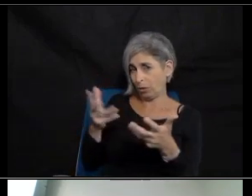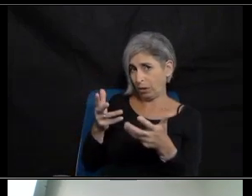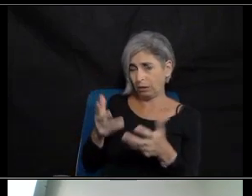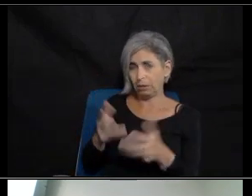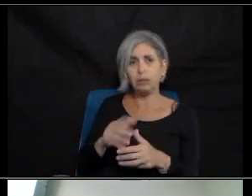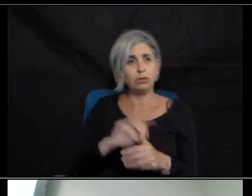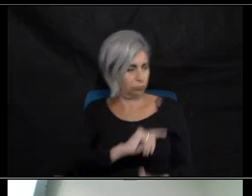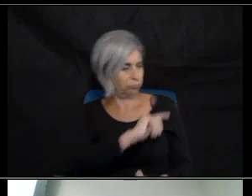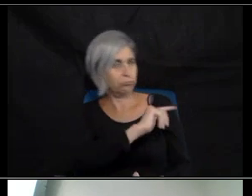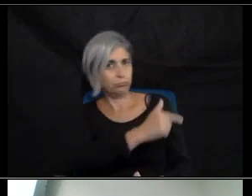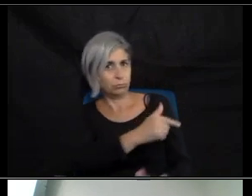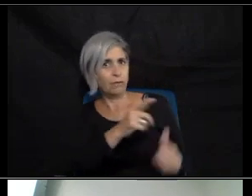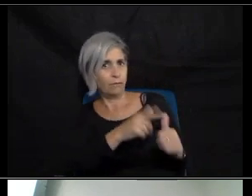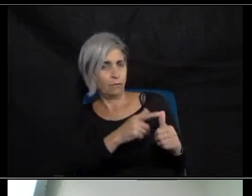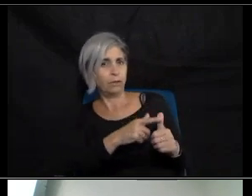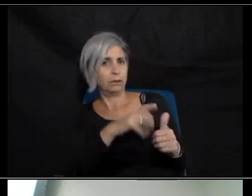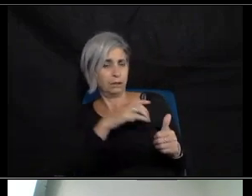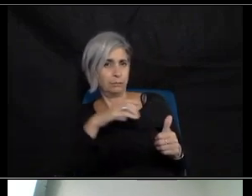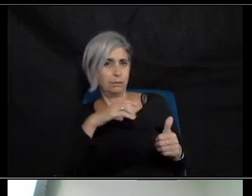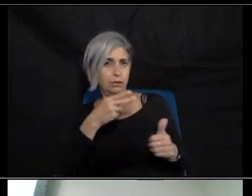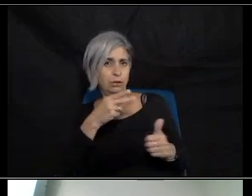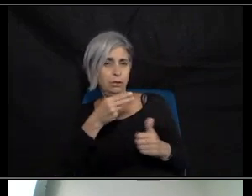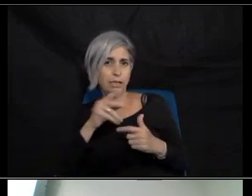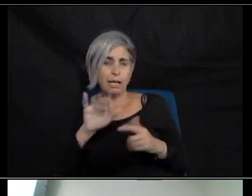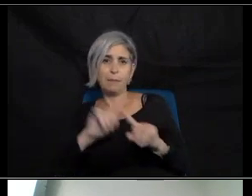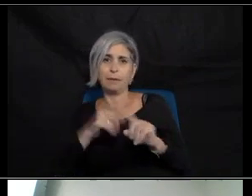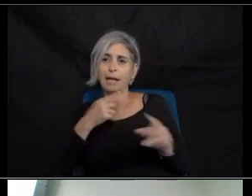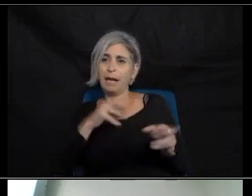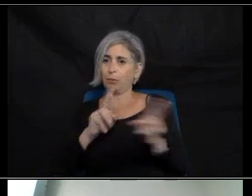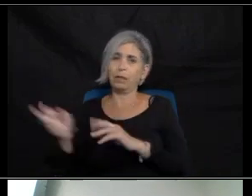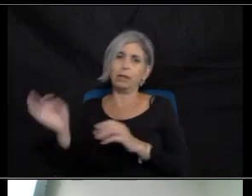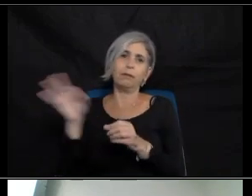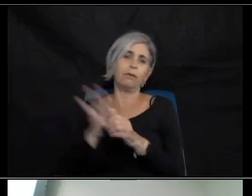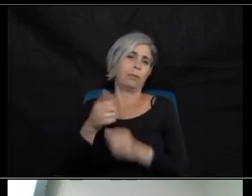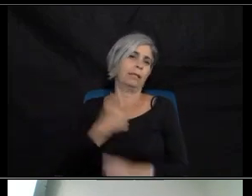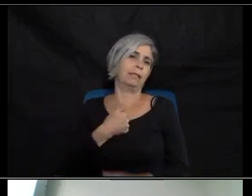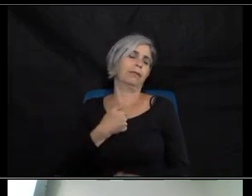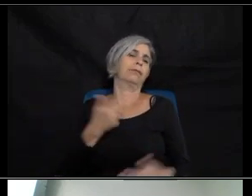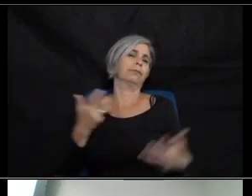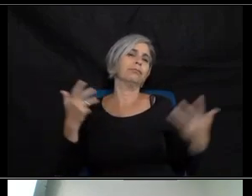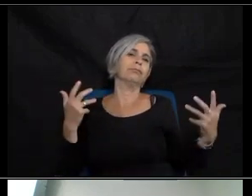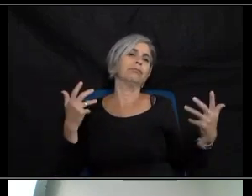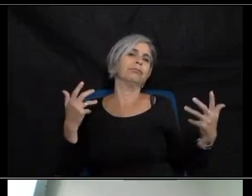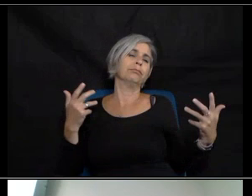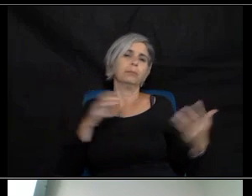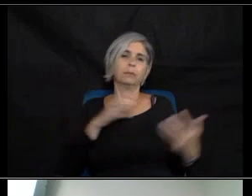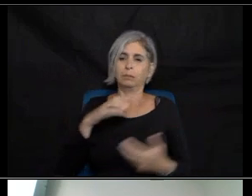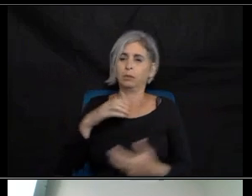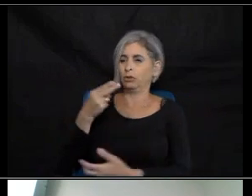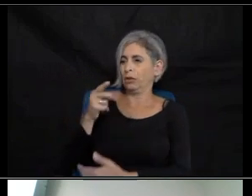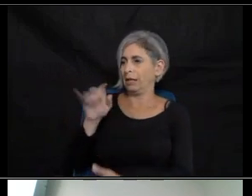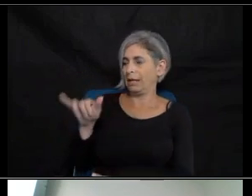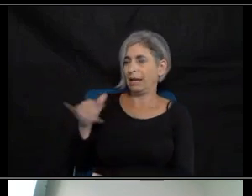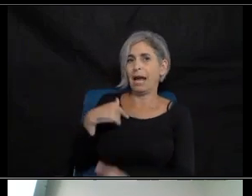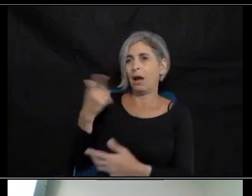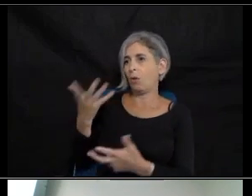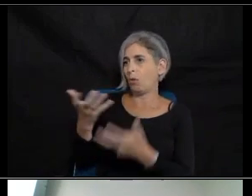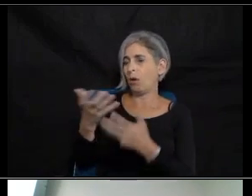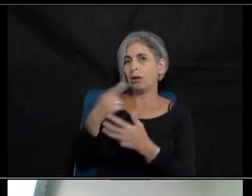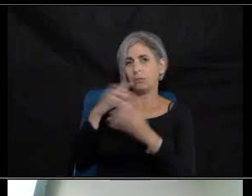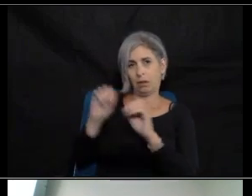He can go first, but I just wanted to say that I am ready to vote. Okay, Commissioner Hay, yes. I just want a point